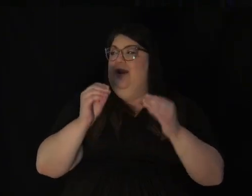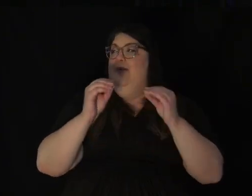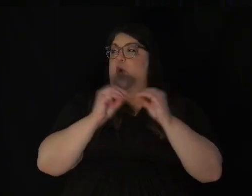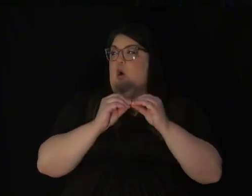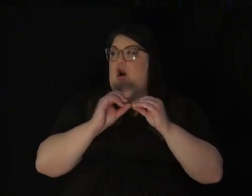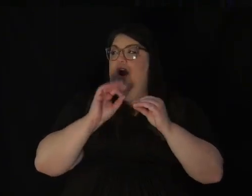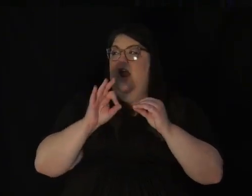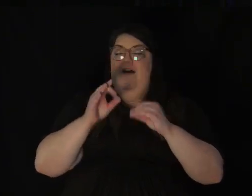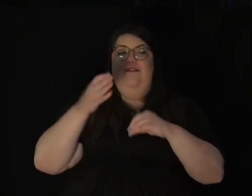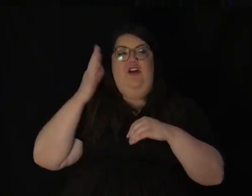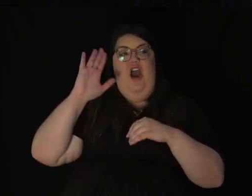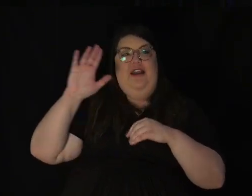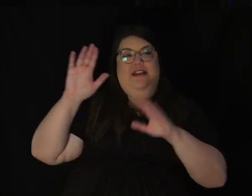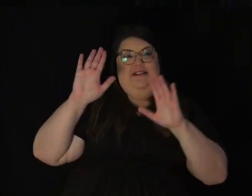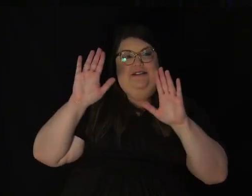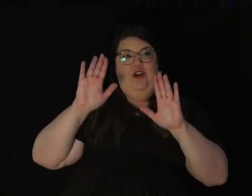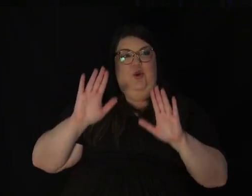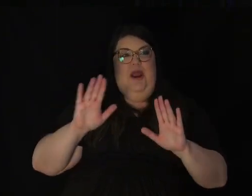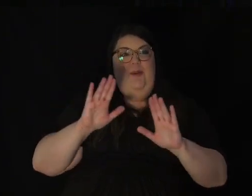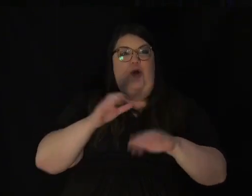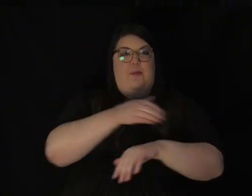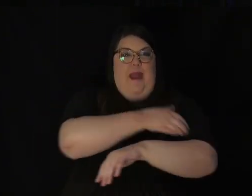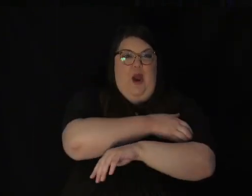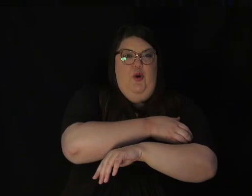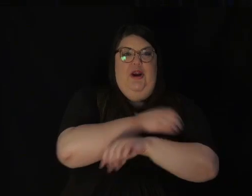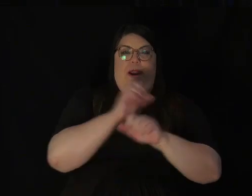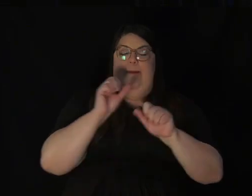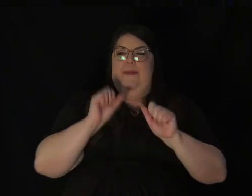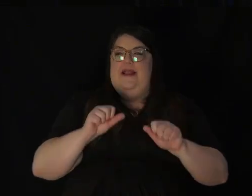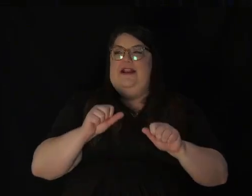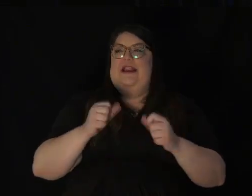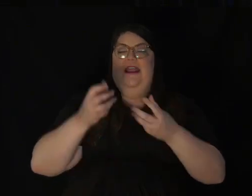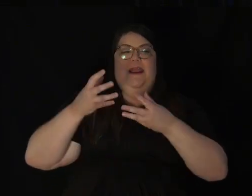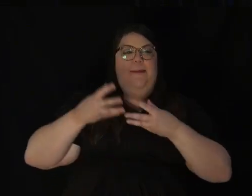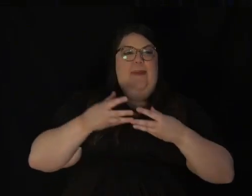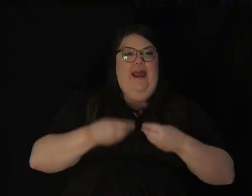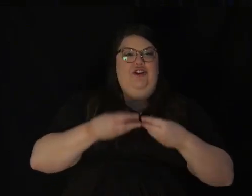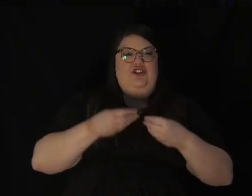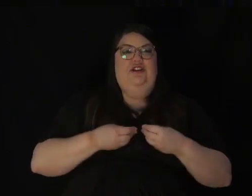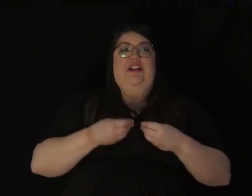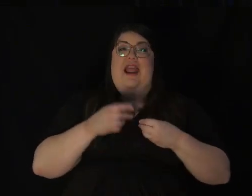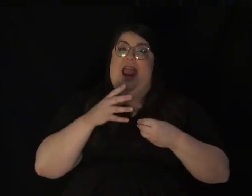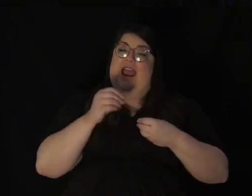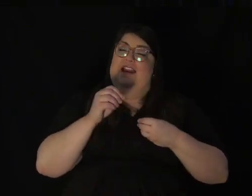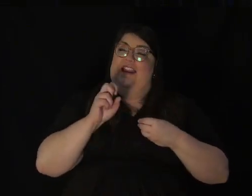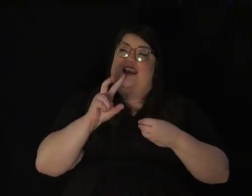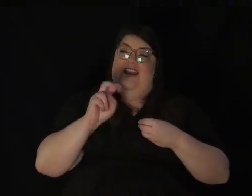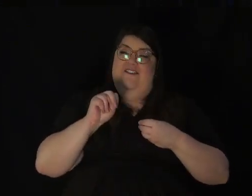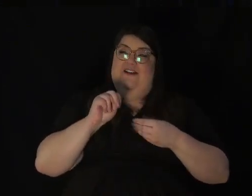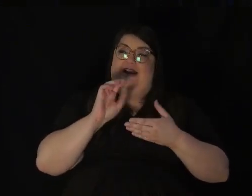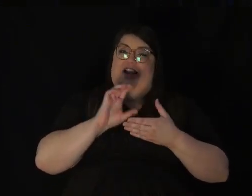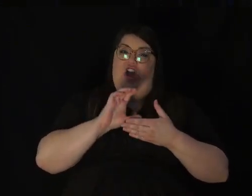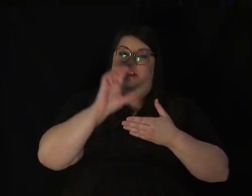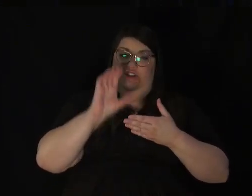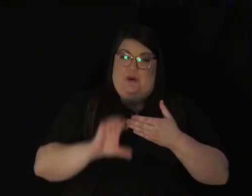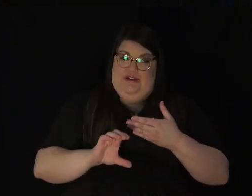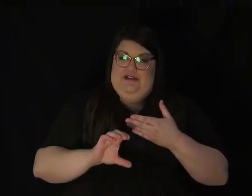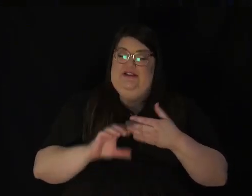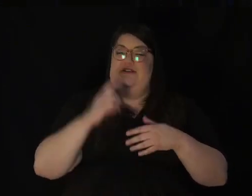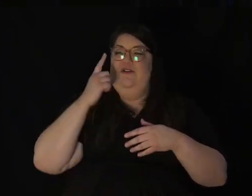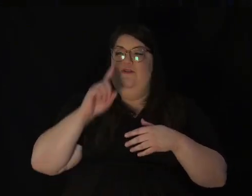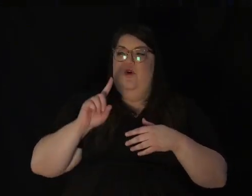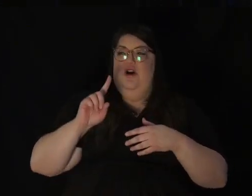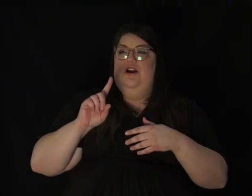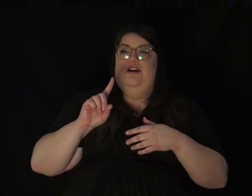God's incredible power and his ability and his compassion and even his consequences for a rebellious nation. It's